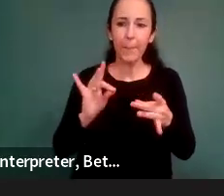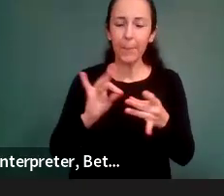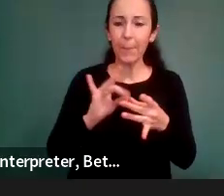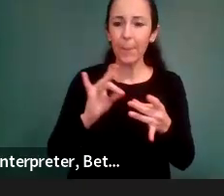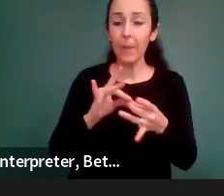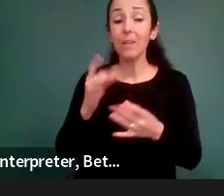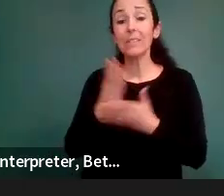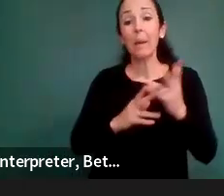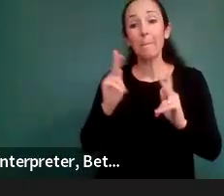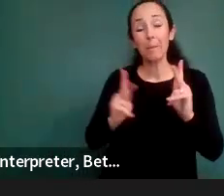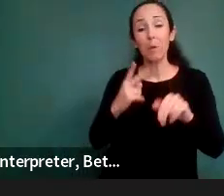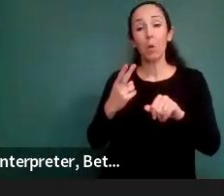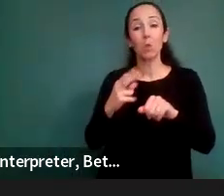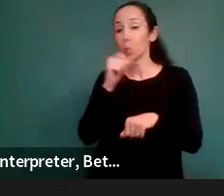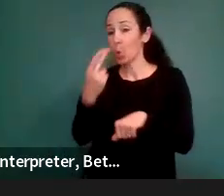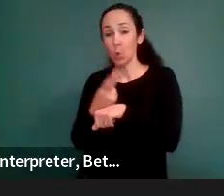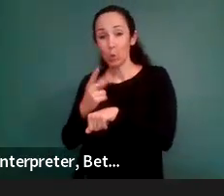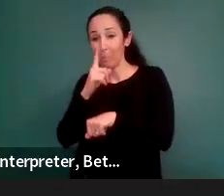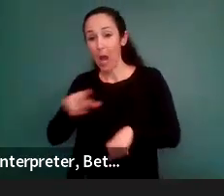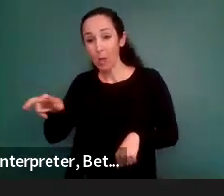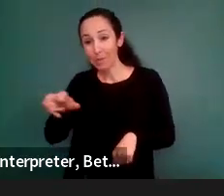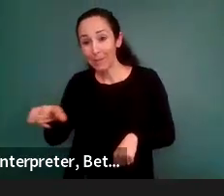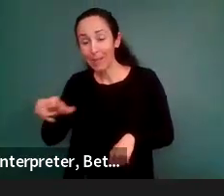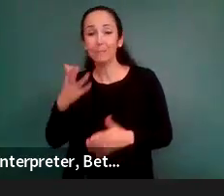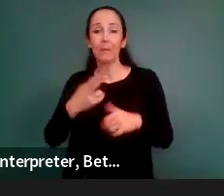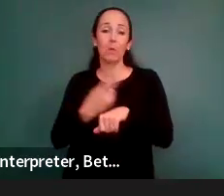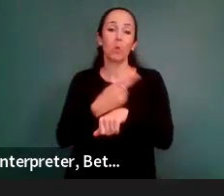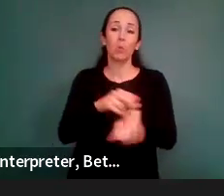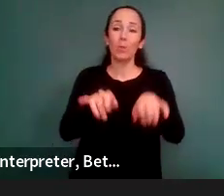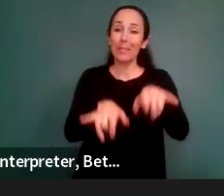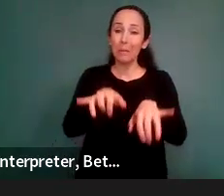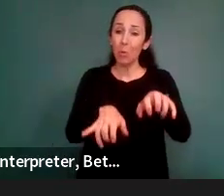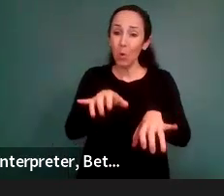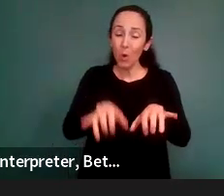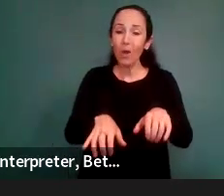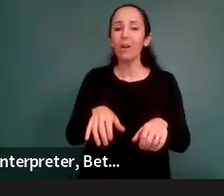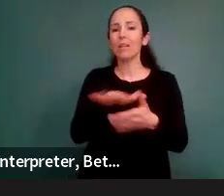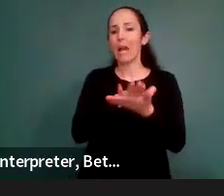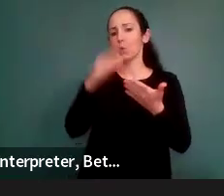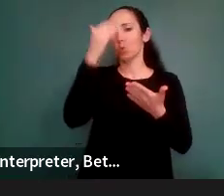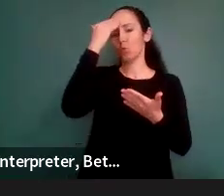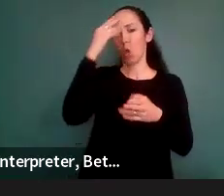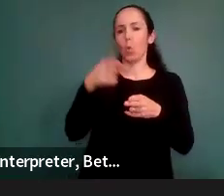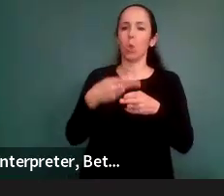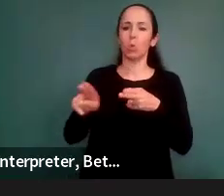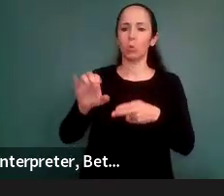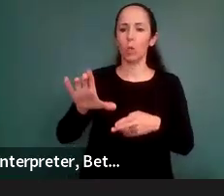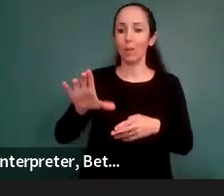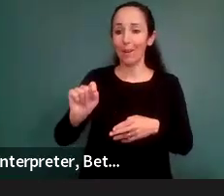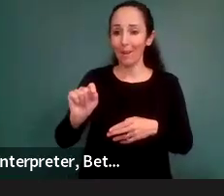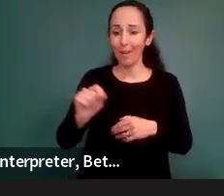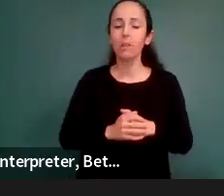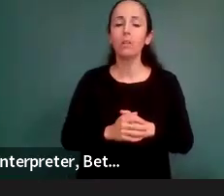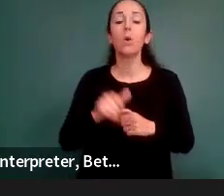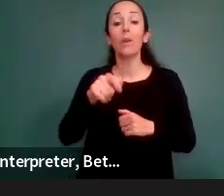a keyboard or know how to use some of the cool shortcut keys you're using. So if you are incorporating